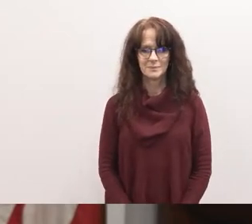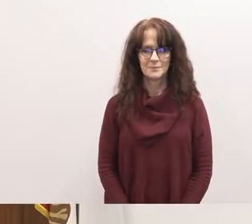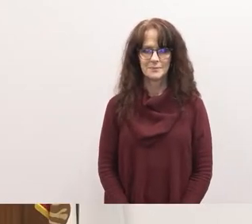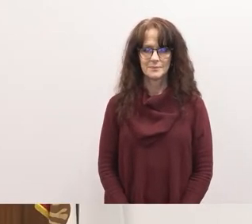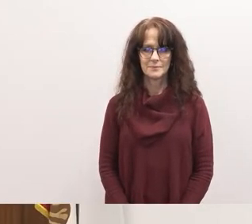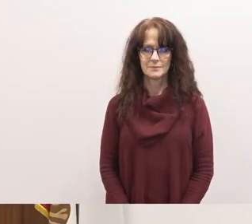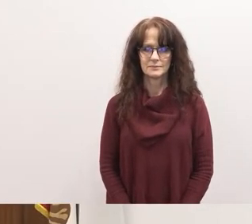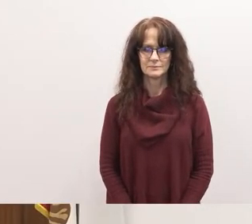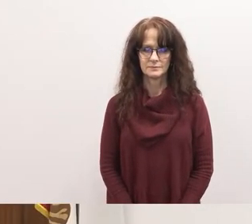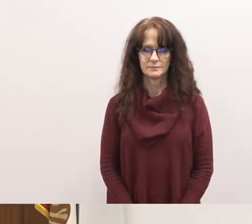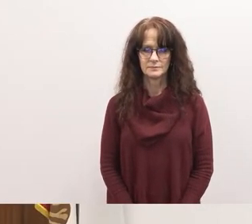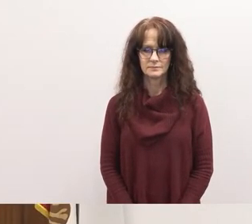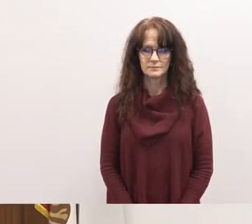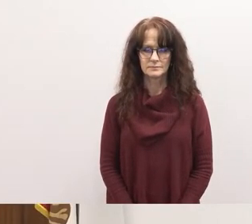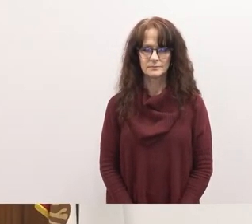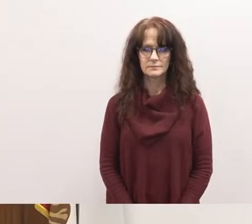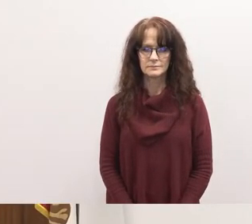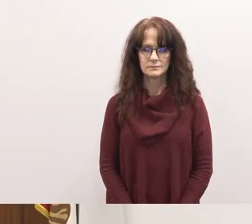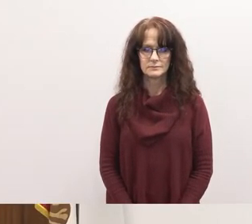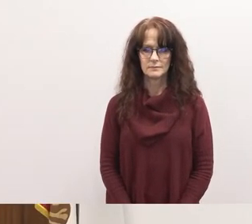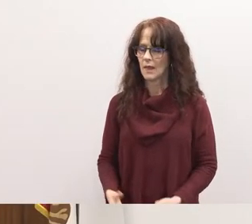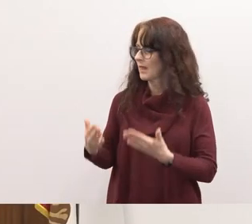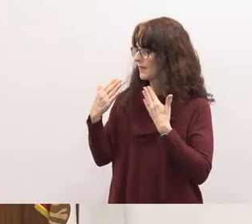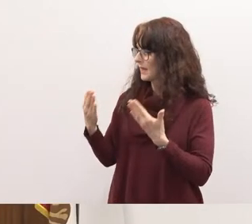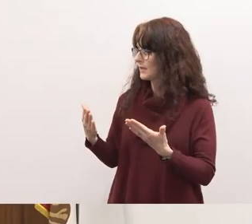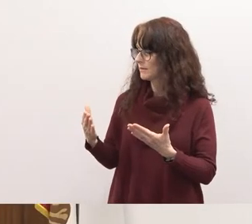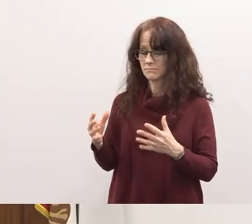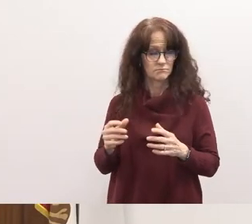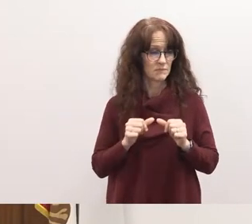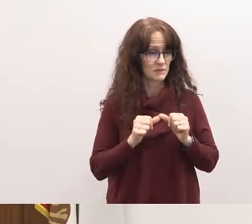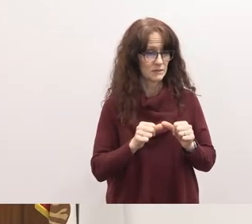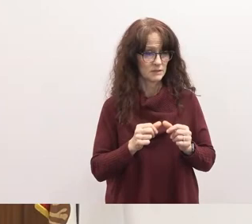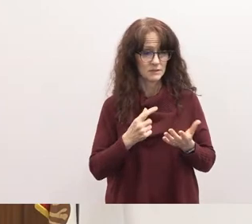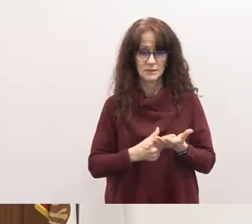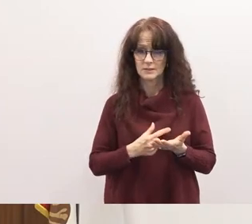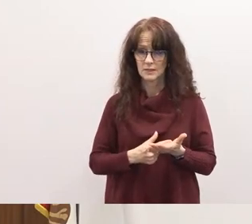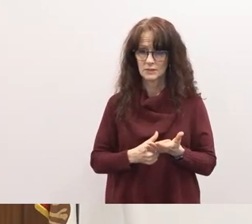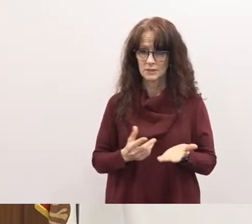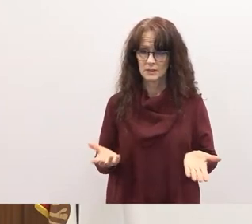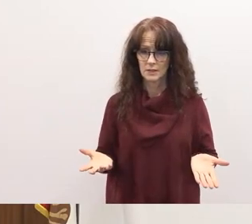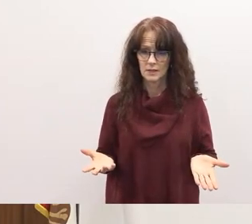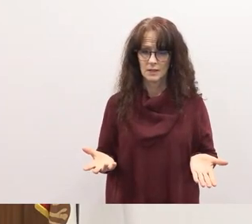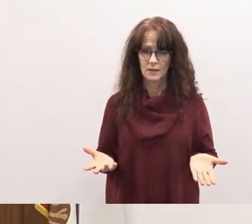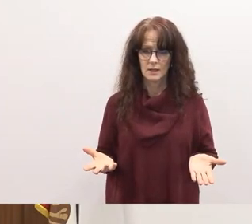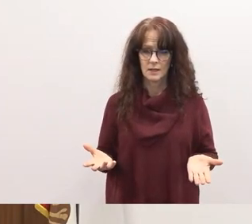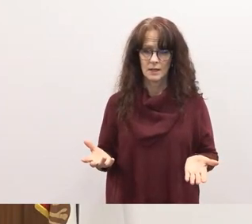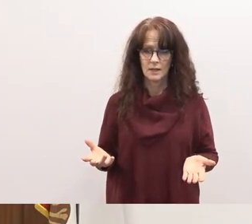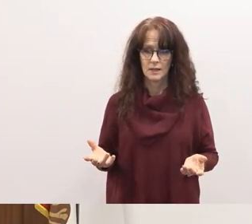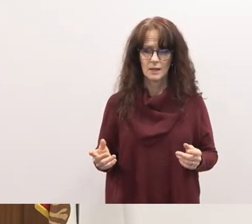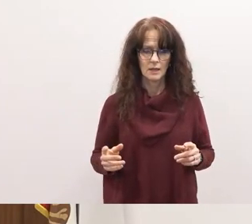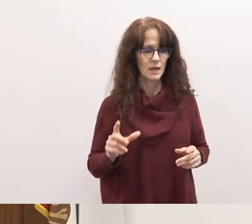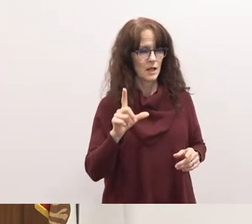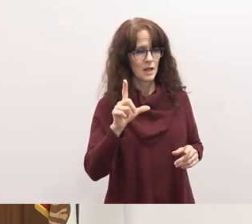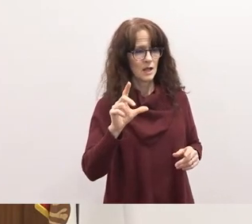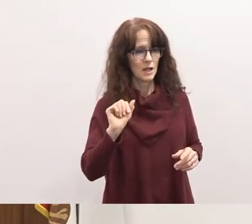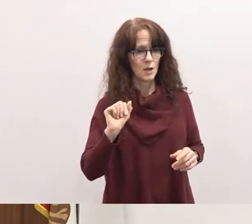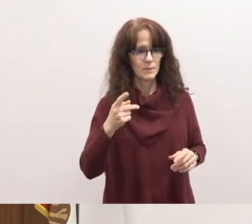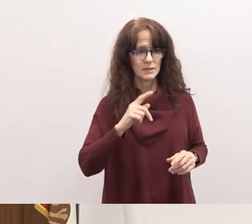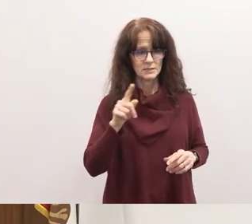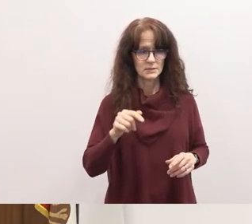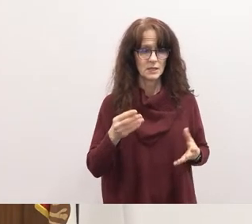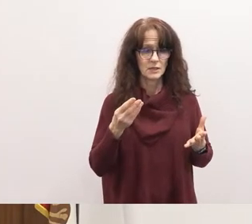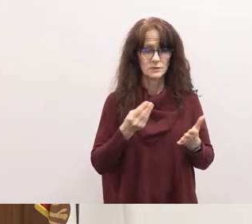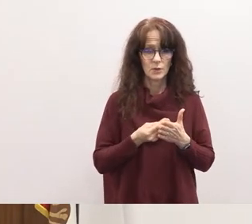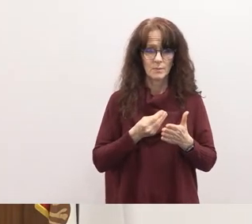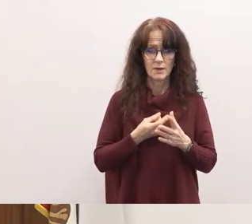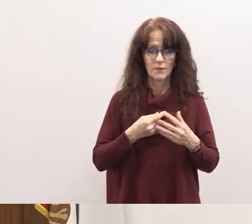Absolutely. Thank you. Any further discussion? I just have a question. So the funds from the